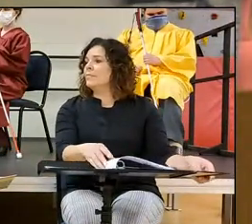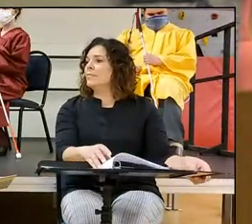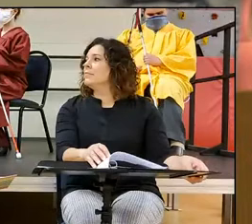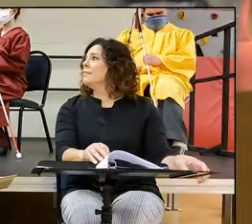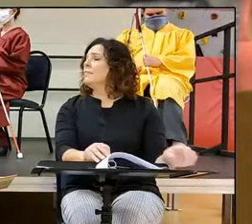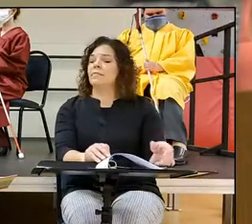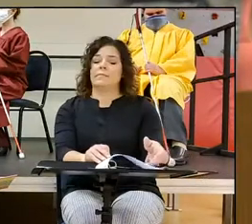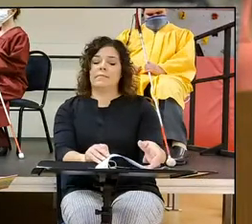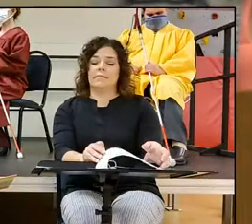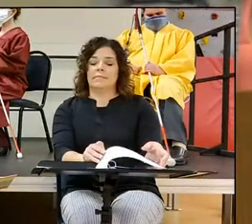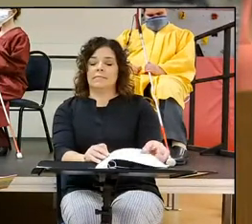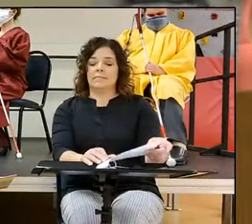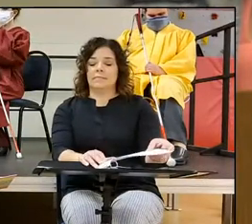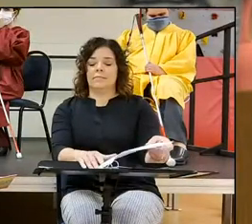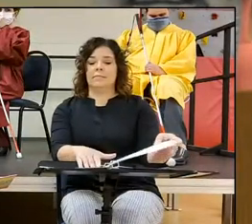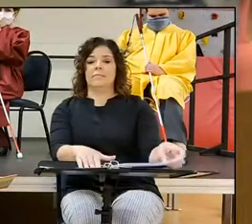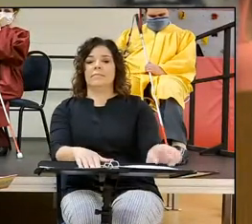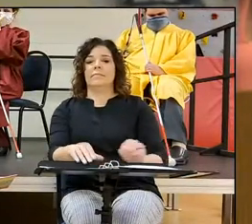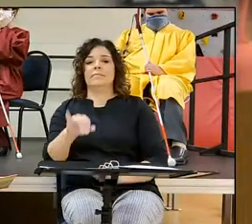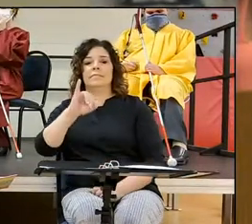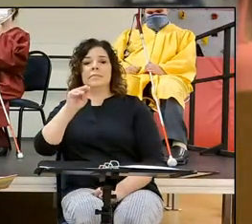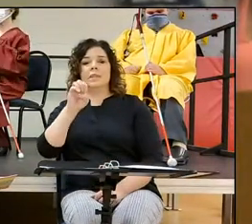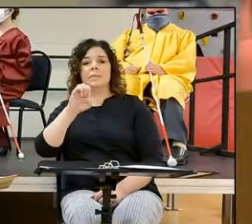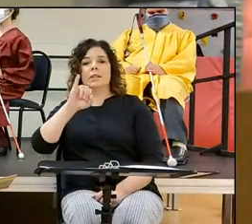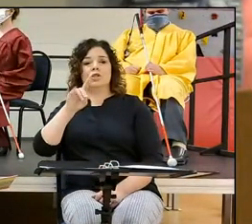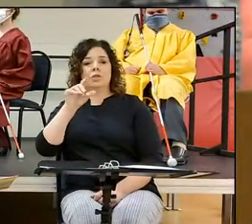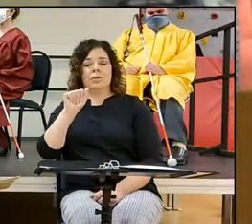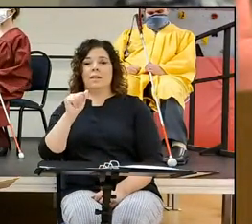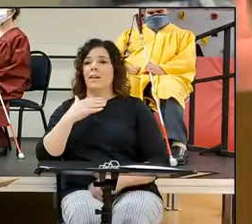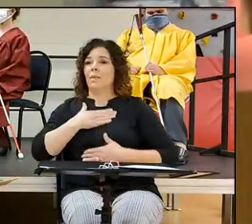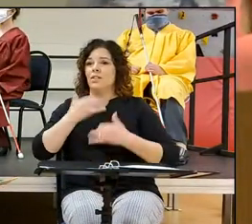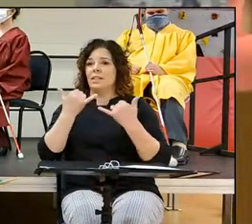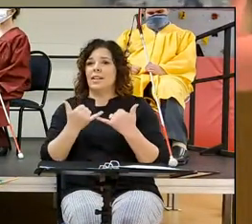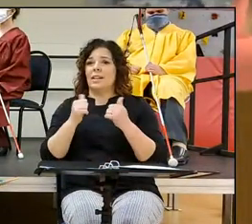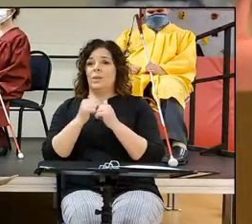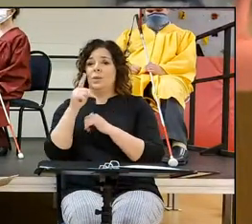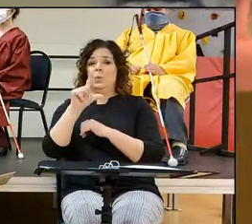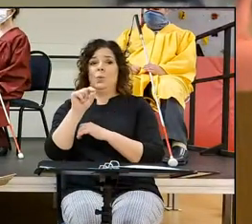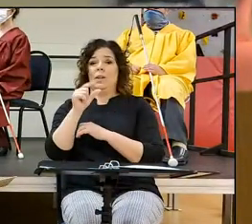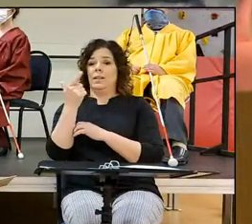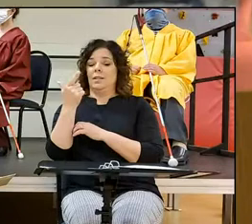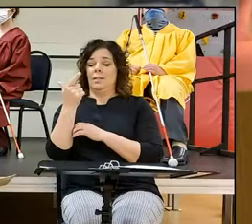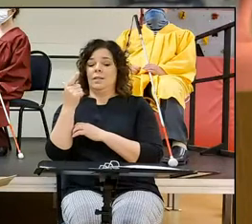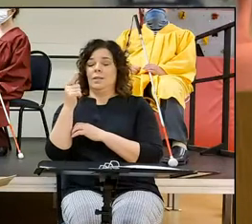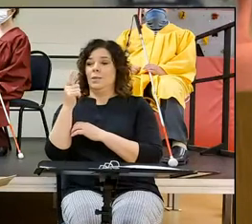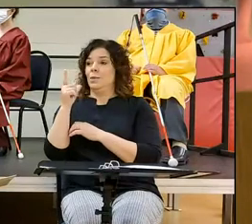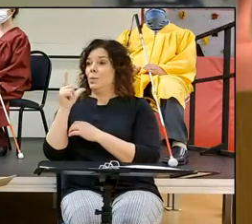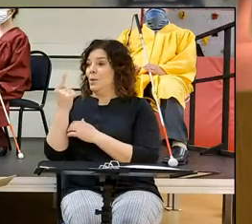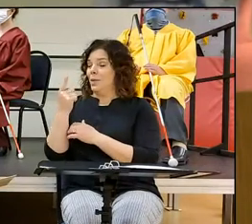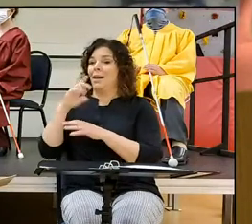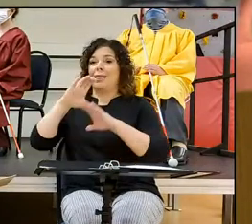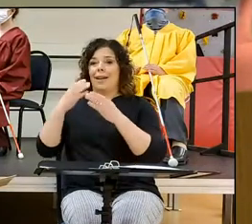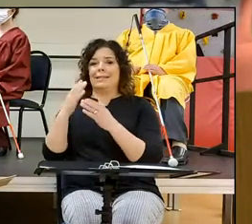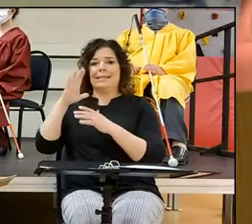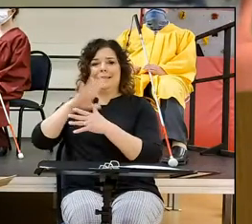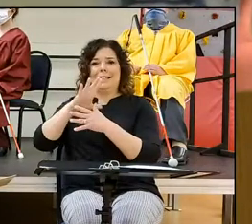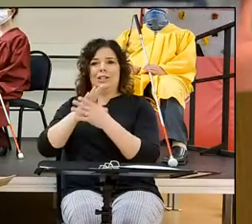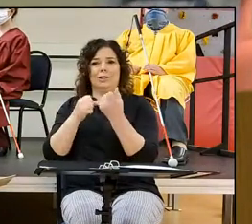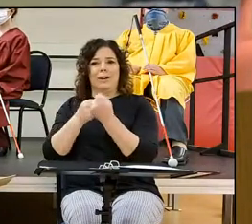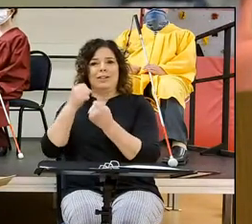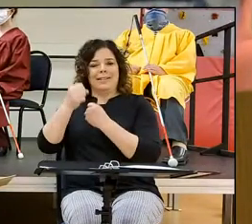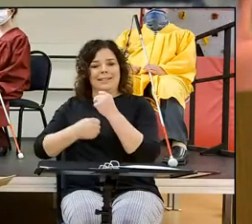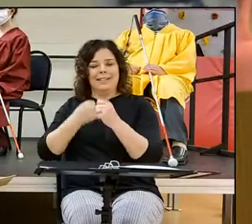Everyone is seated. I'm Jamie Jenga. I have the pleasure of being this 2020 MSAB class senior sponsor this